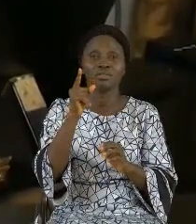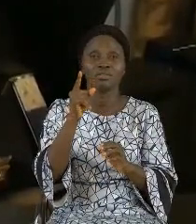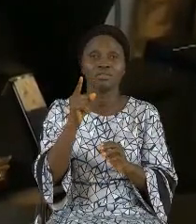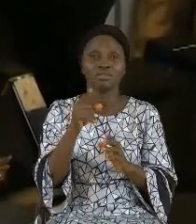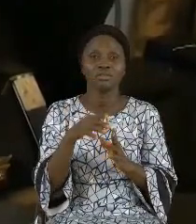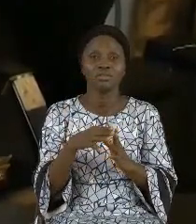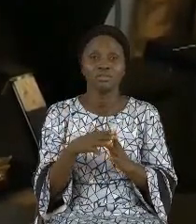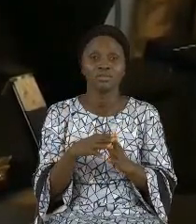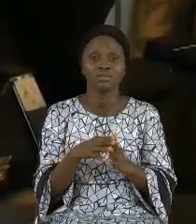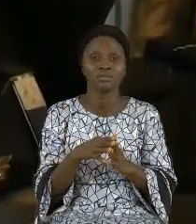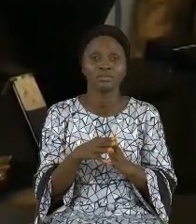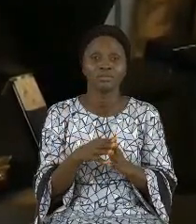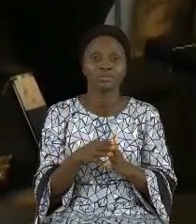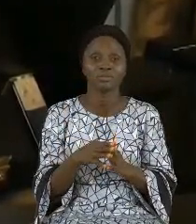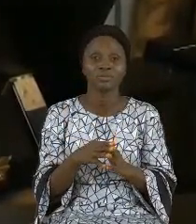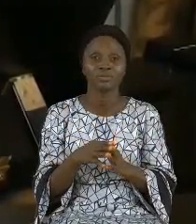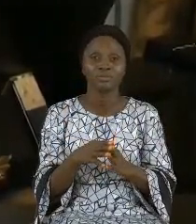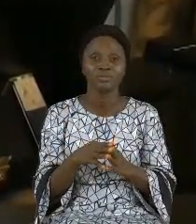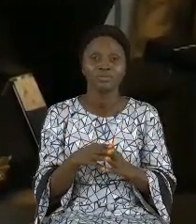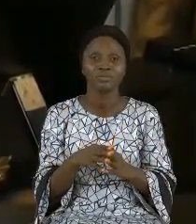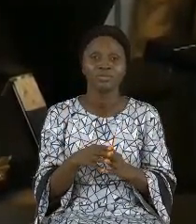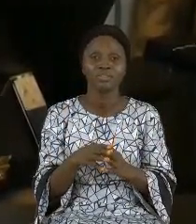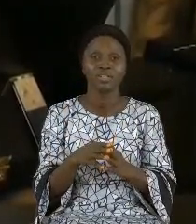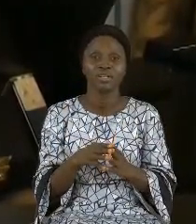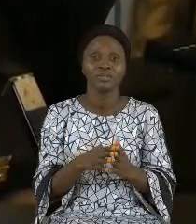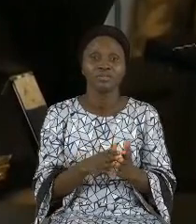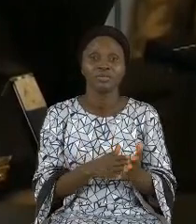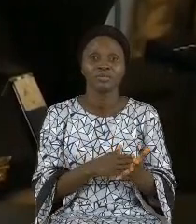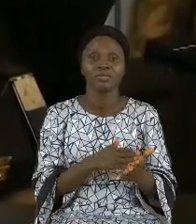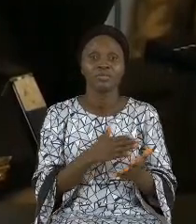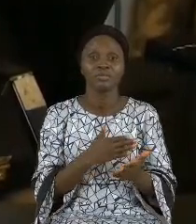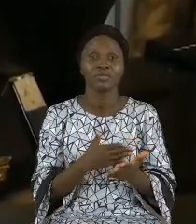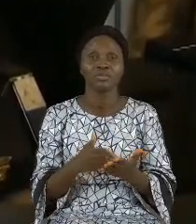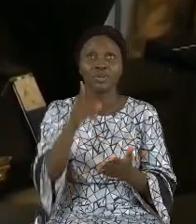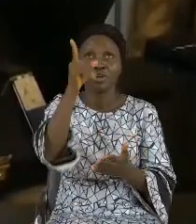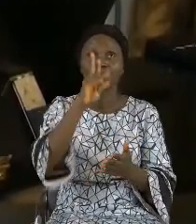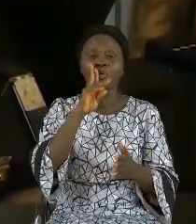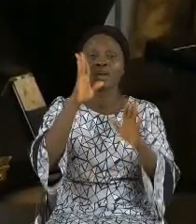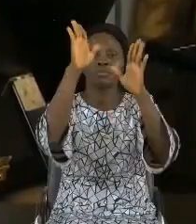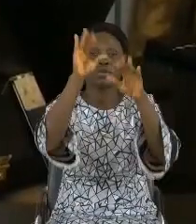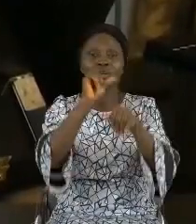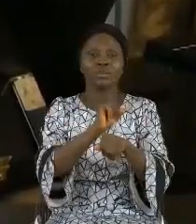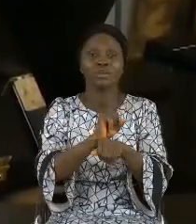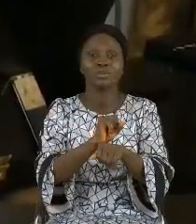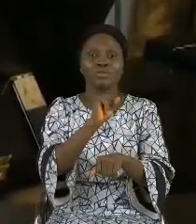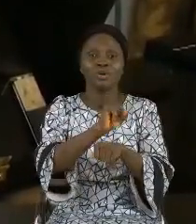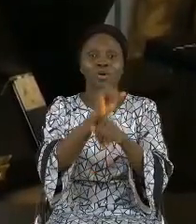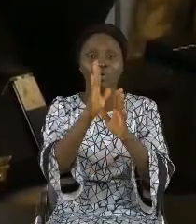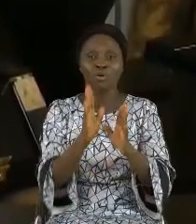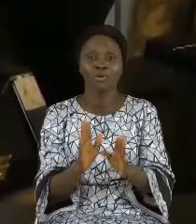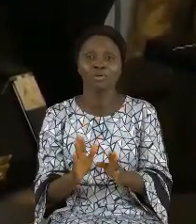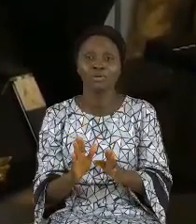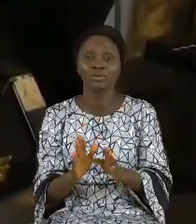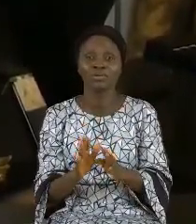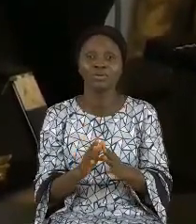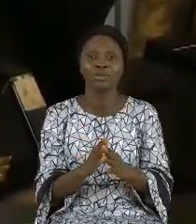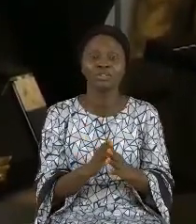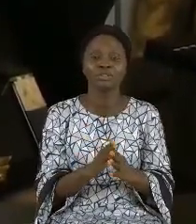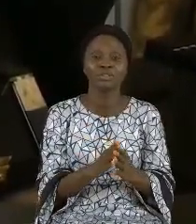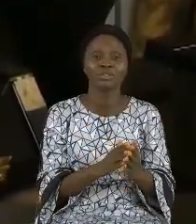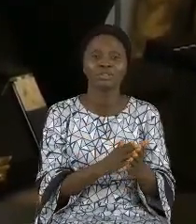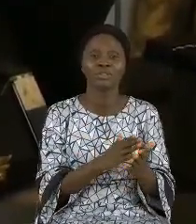Waymaker, waymaker, miracle worker, promise keeper, light in the